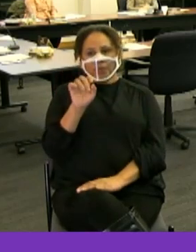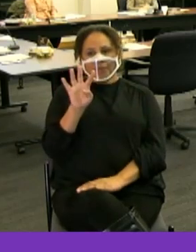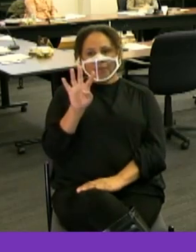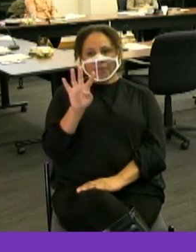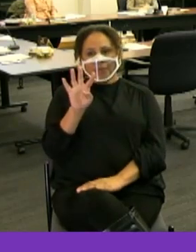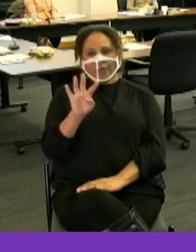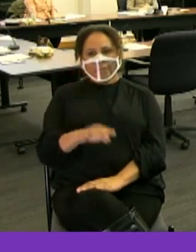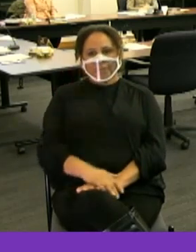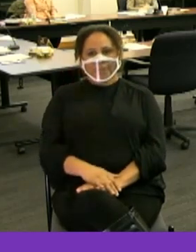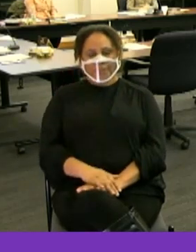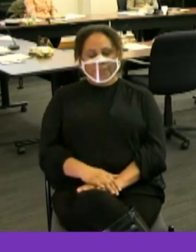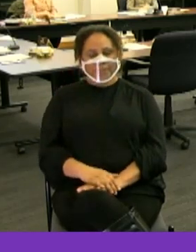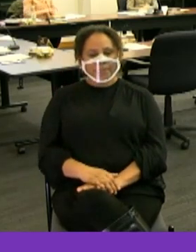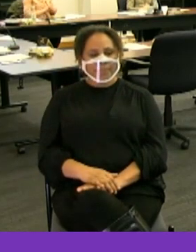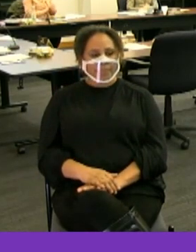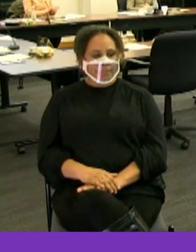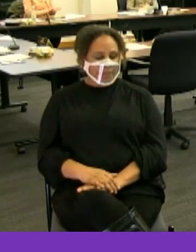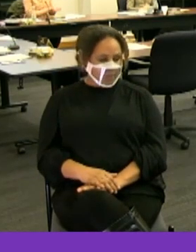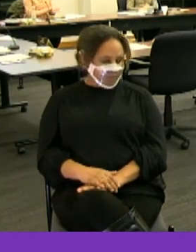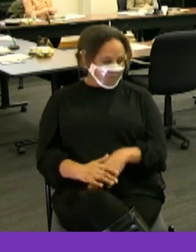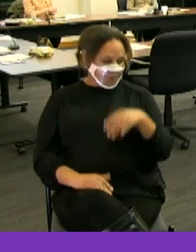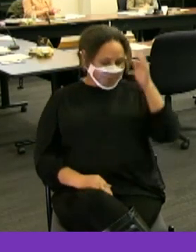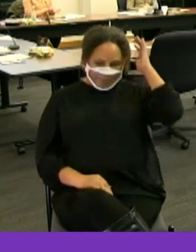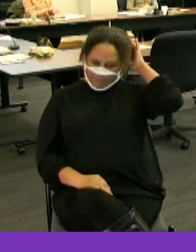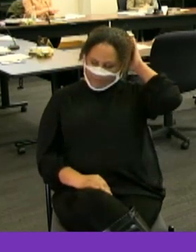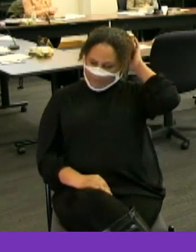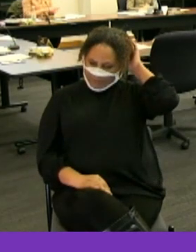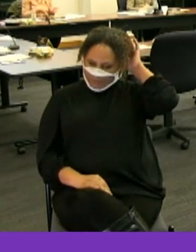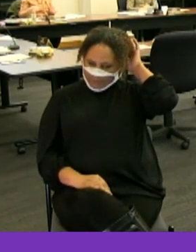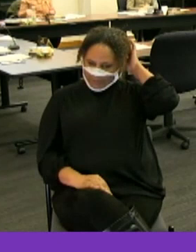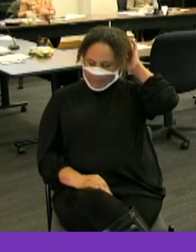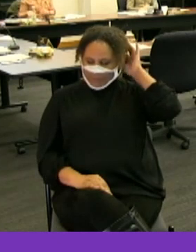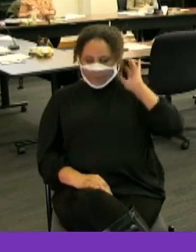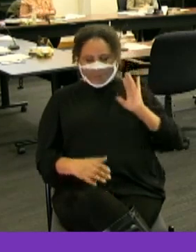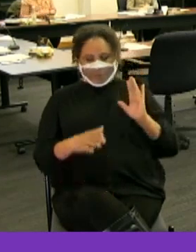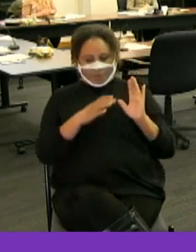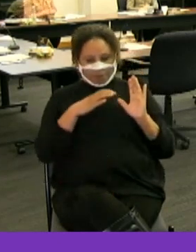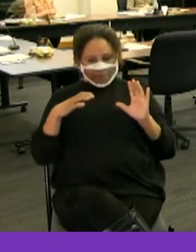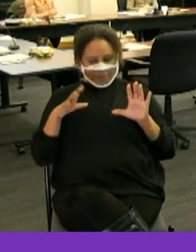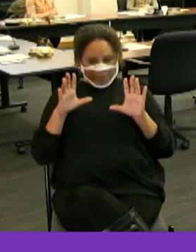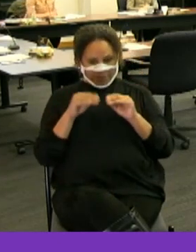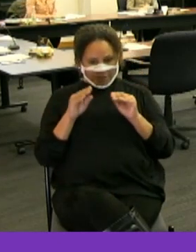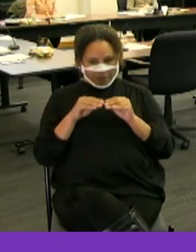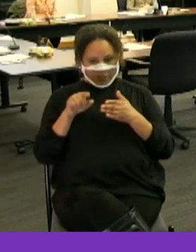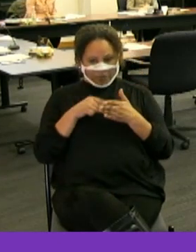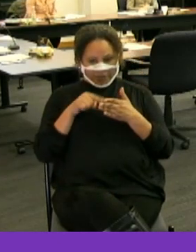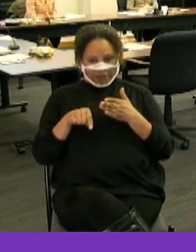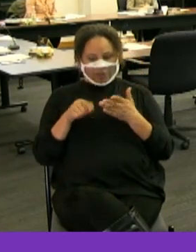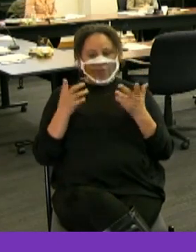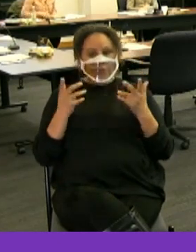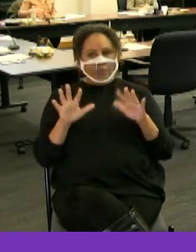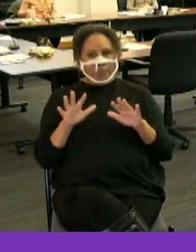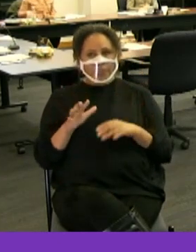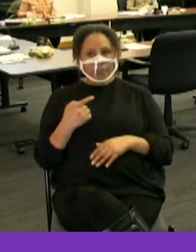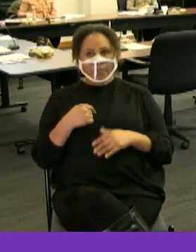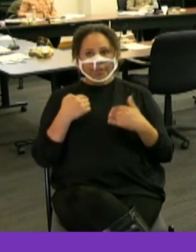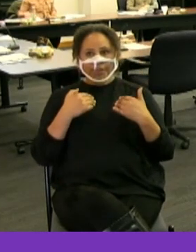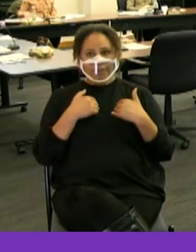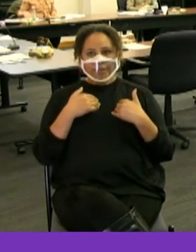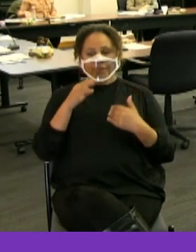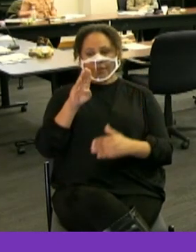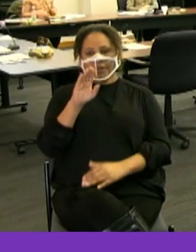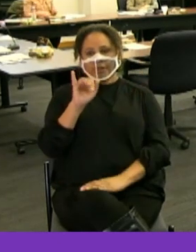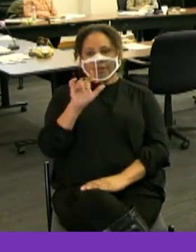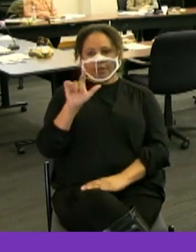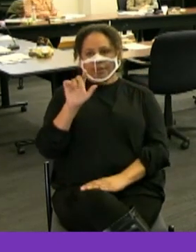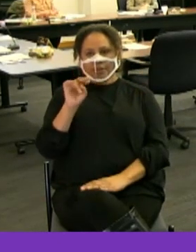9.4, Buildings and Grounds Committee was canceled. We do have the Buildings and Grounds